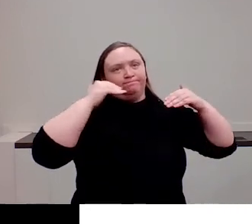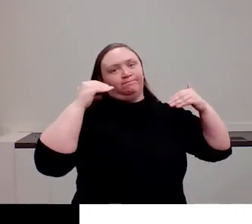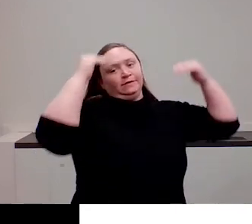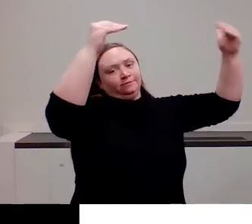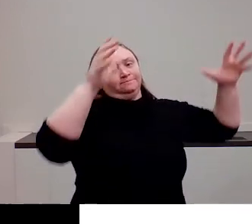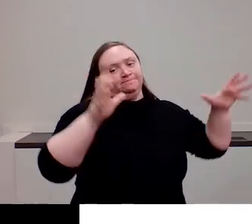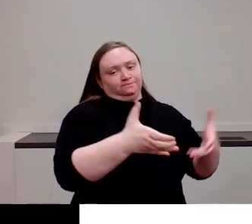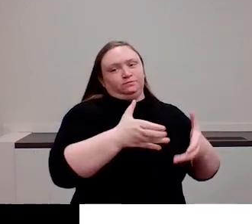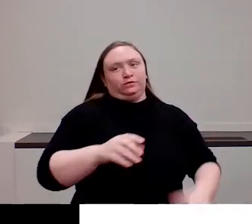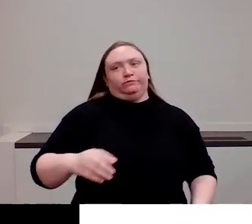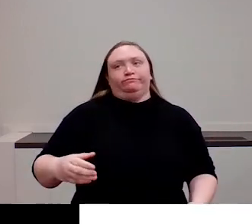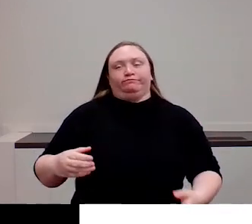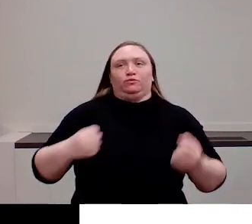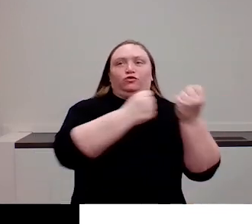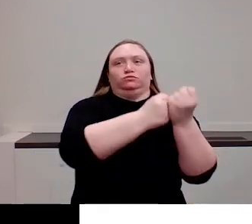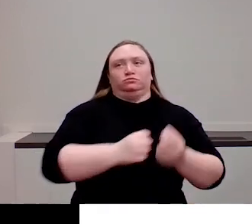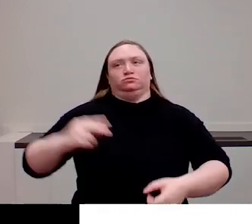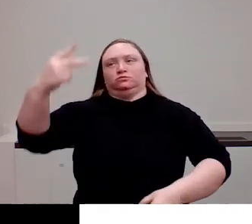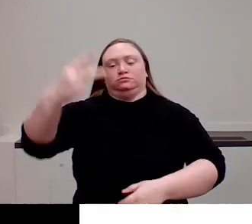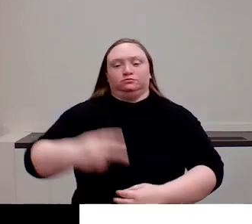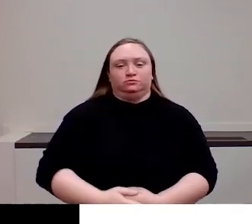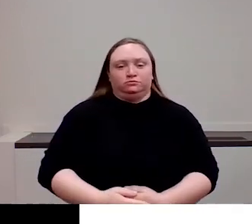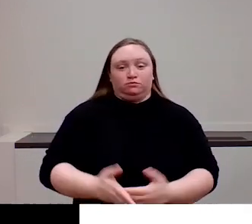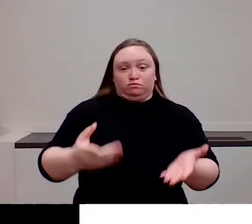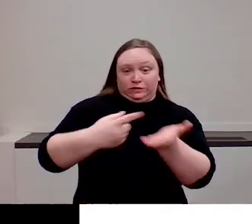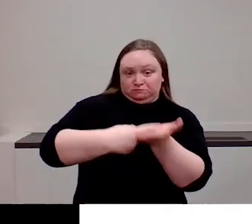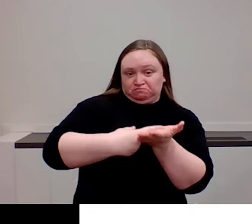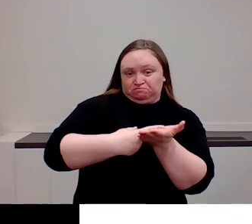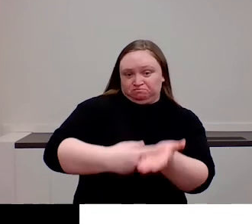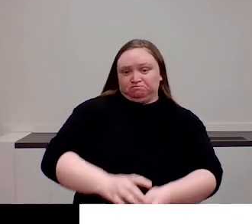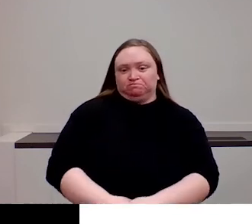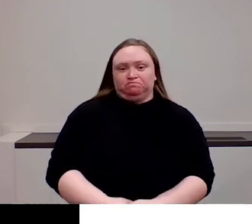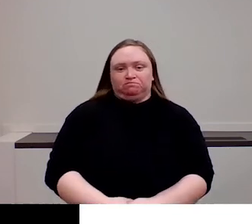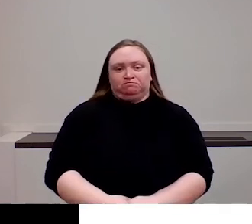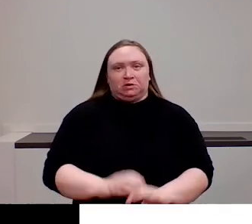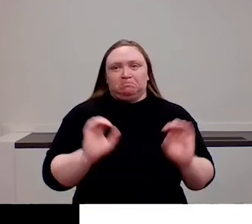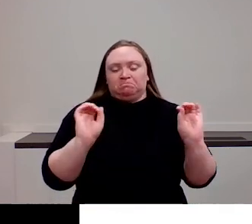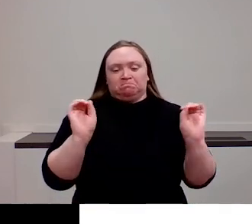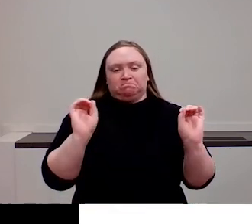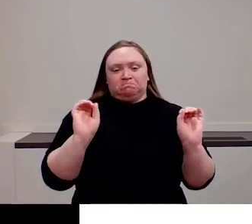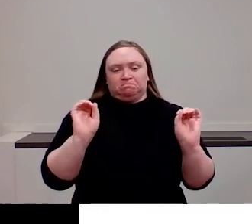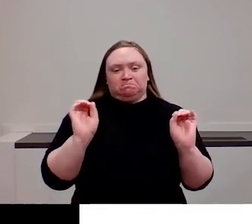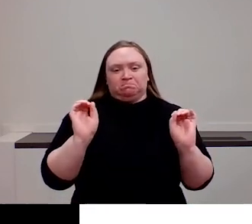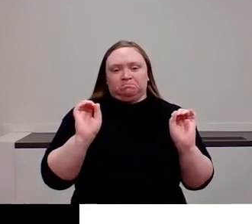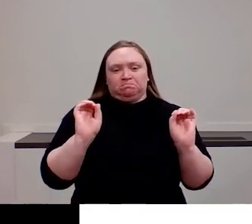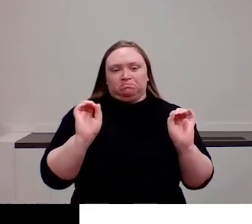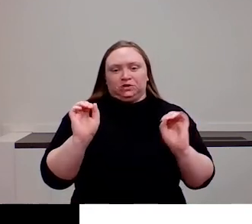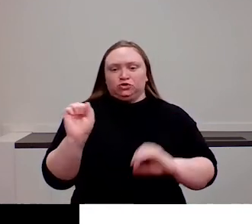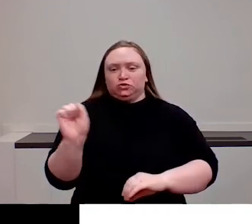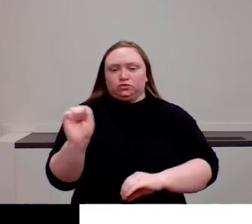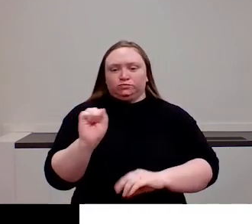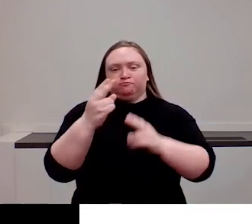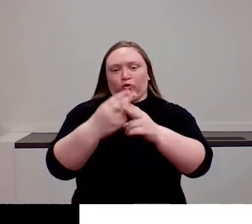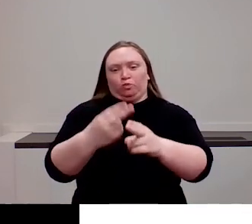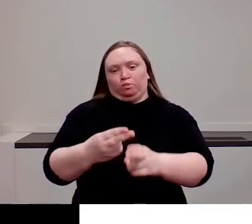So moved. Second. It's been moved and seconded. Any discussion? None hearing. Mr. Schulte, please